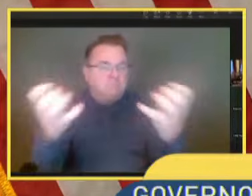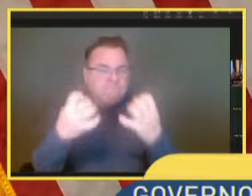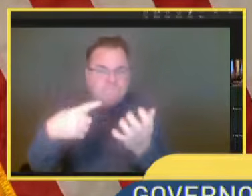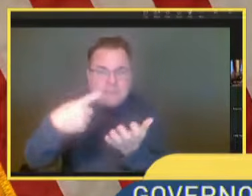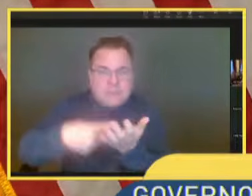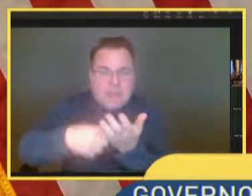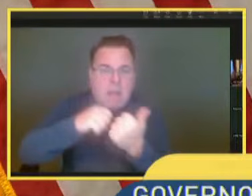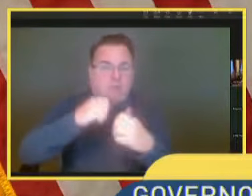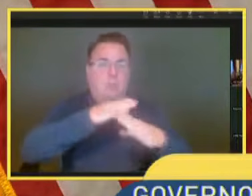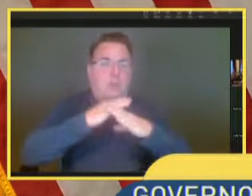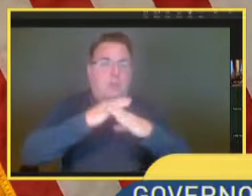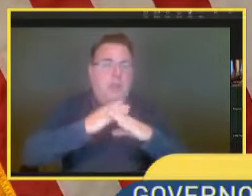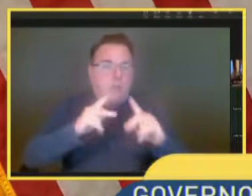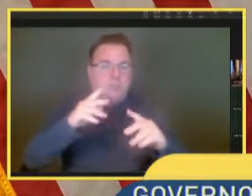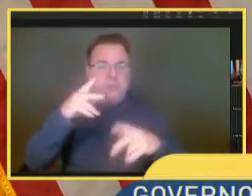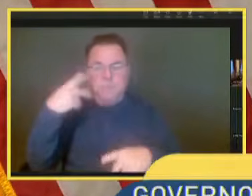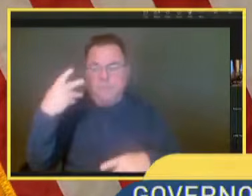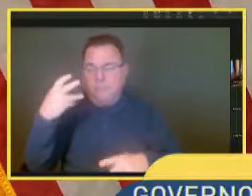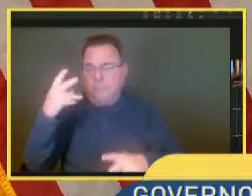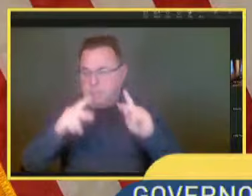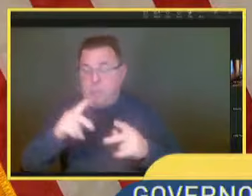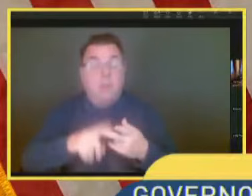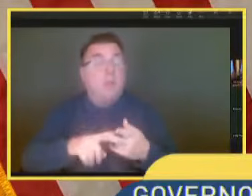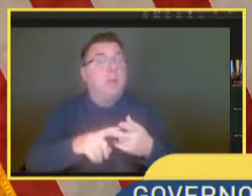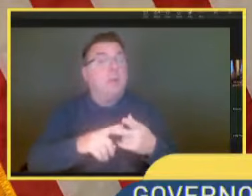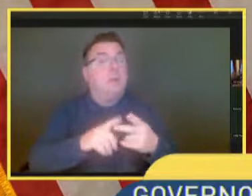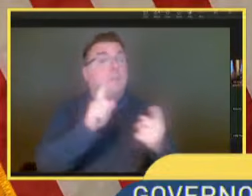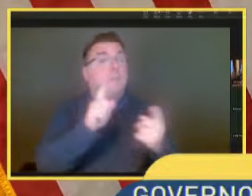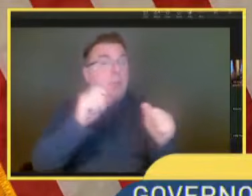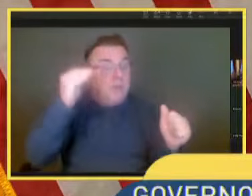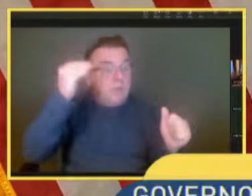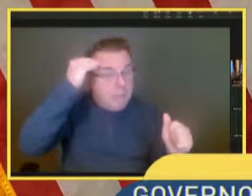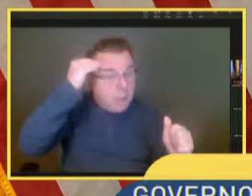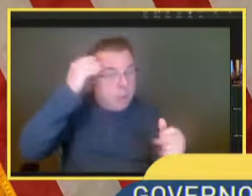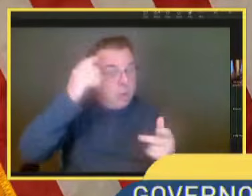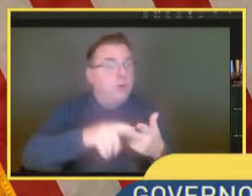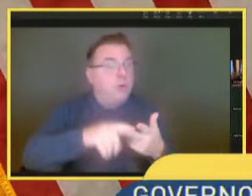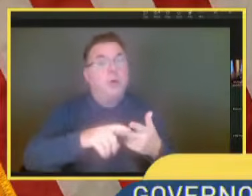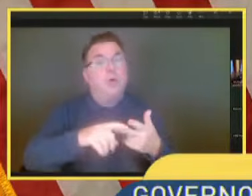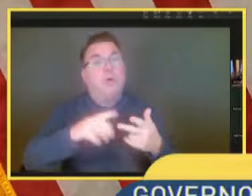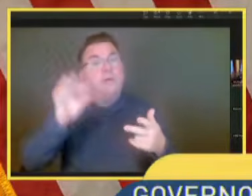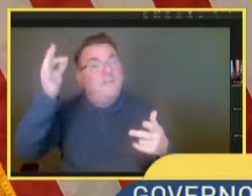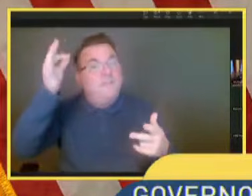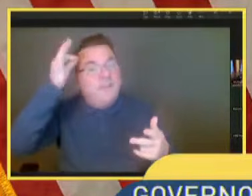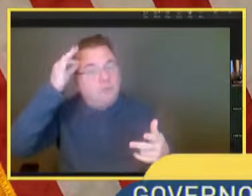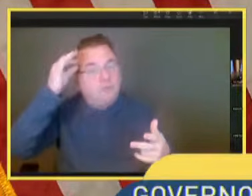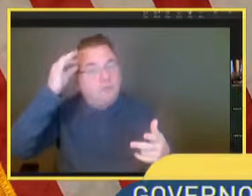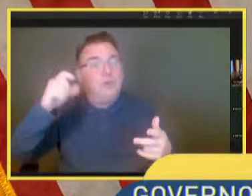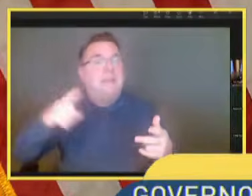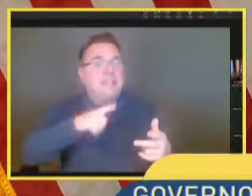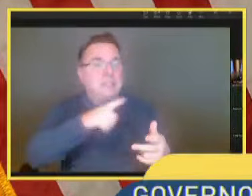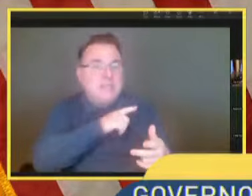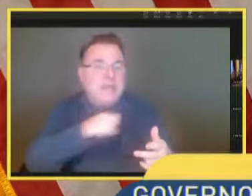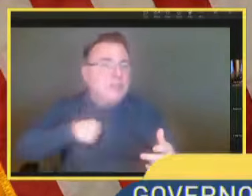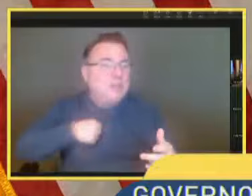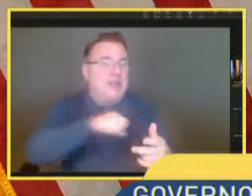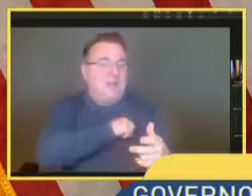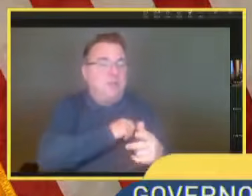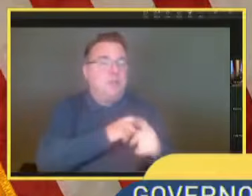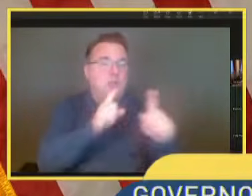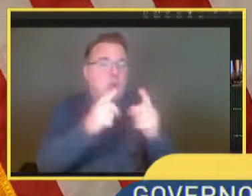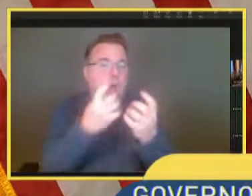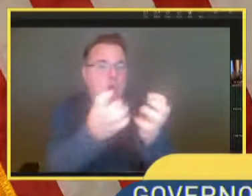meeting with mayors, law enforcement, local leaders, and our federal leaders like our federal delegation. These conversations are important to make sure